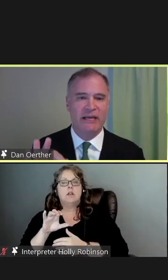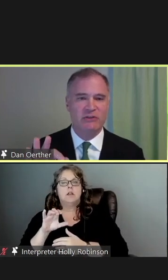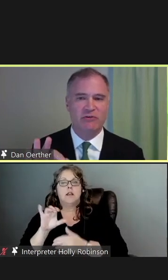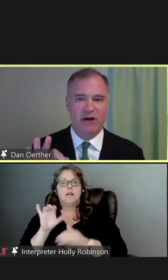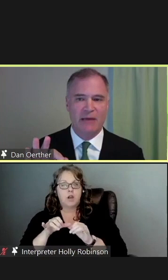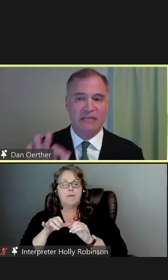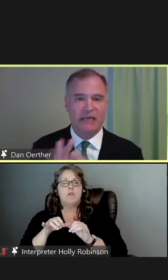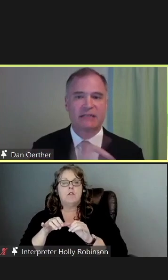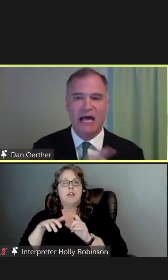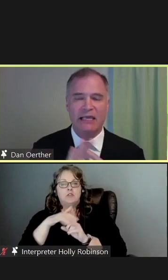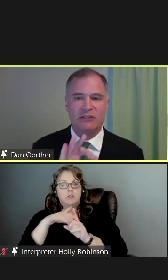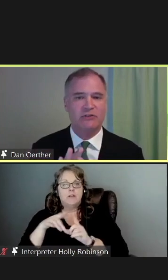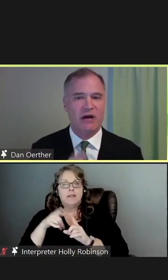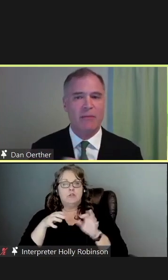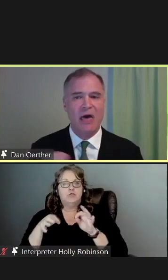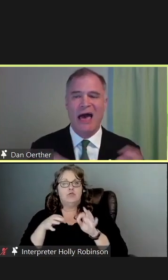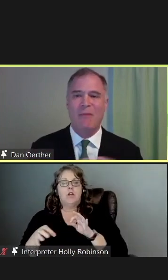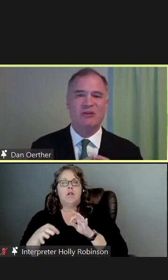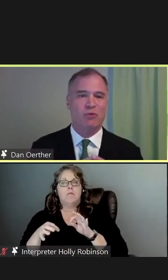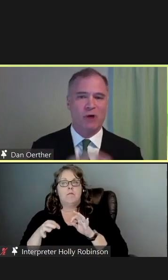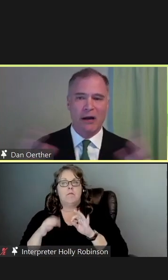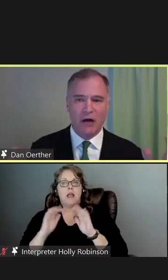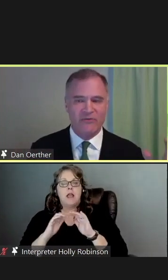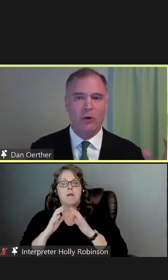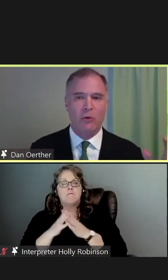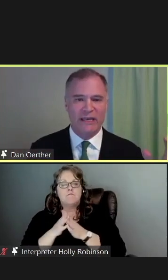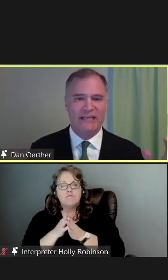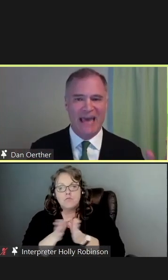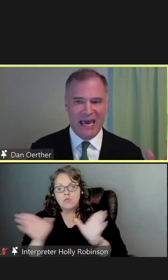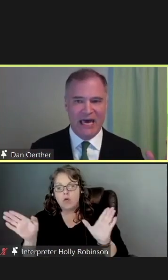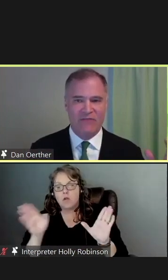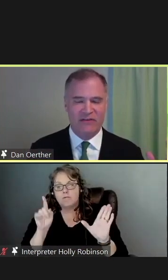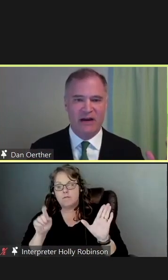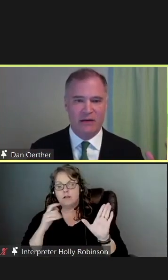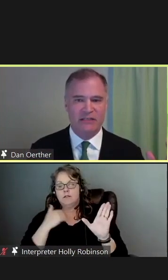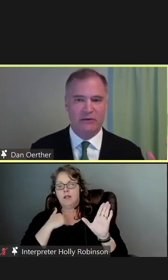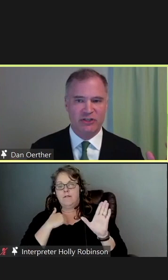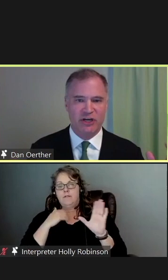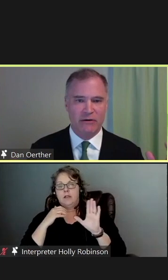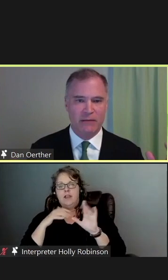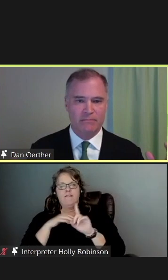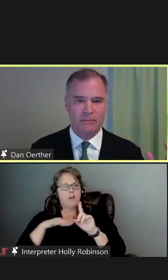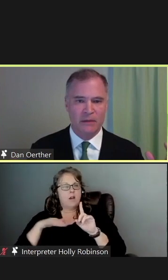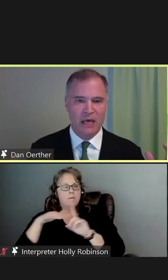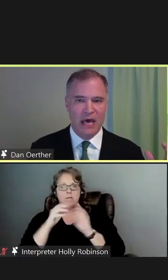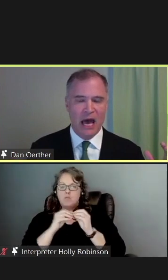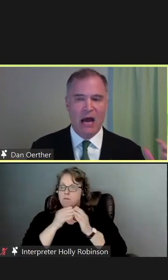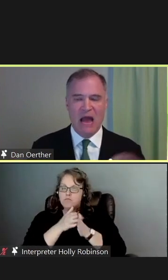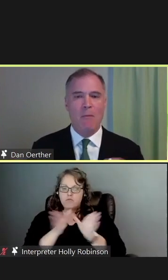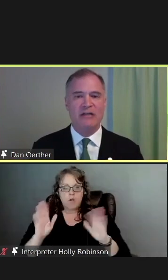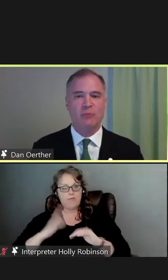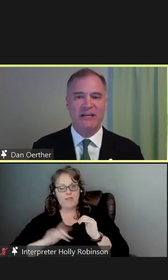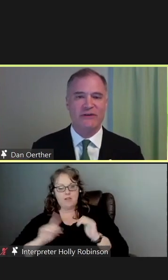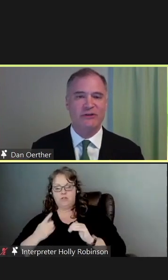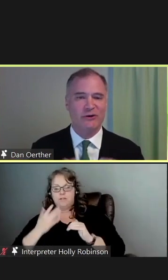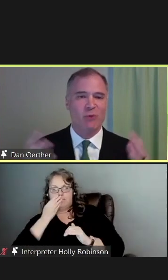he and his colleagues describe how much broader a view we need to have of environmental engineering, how much